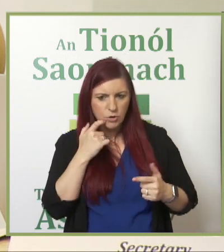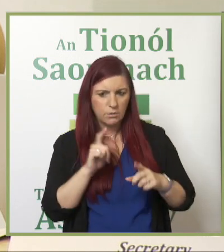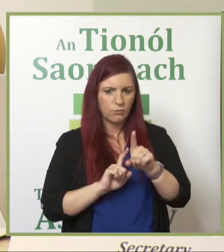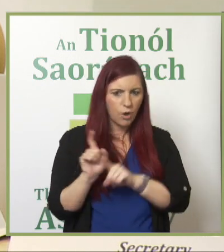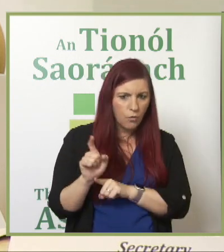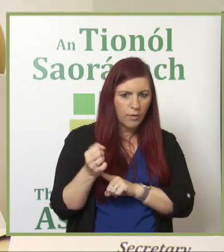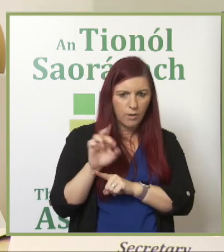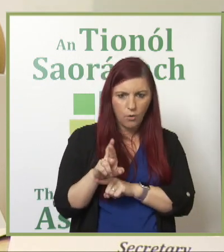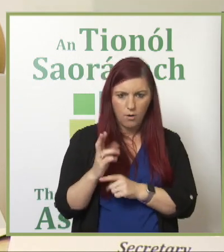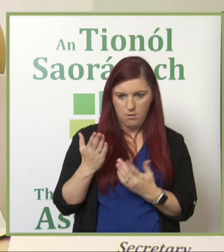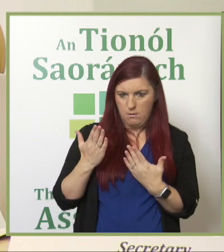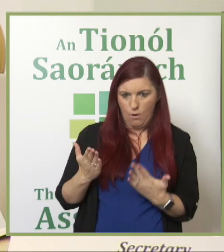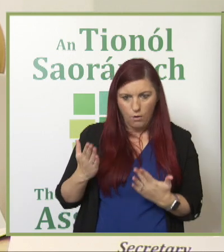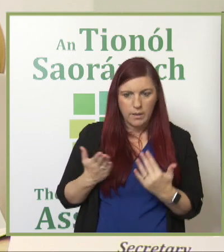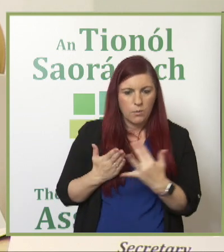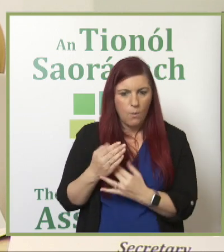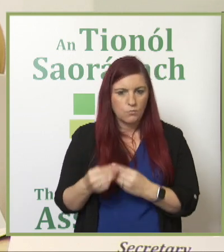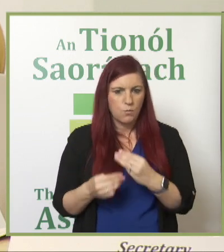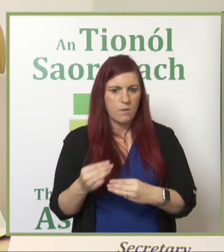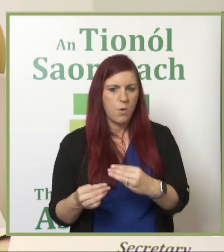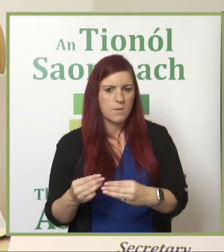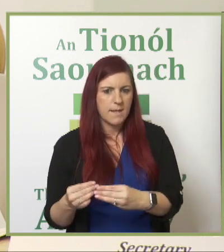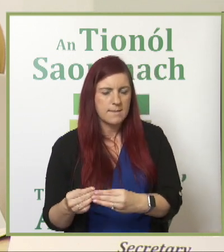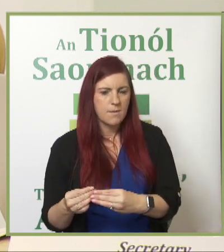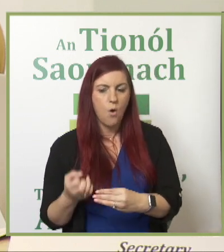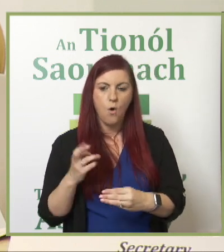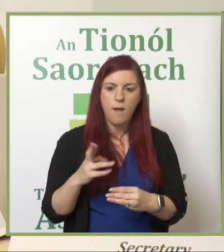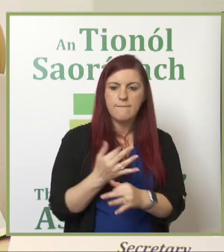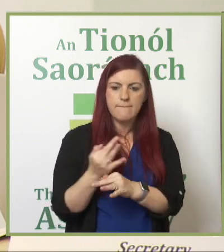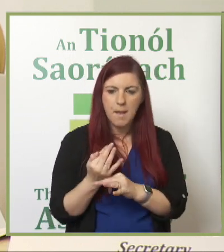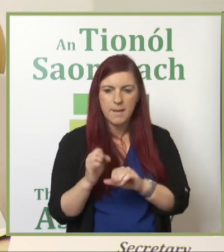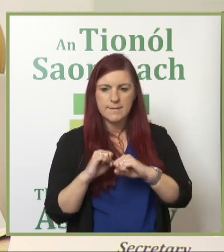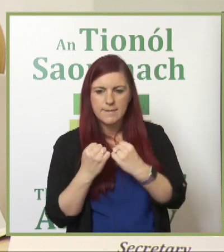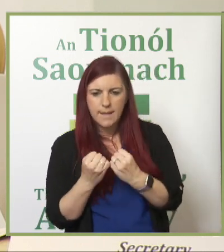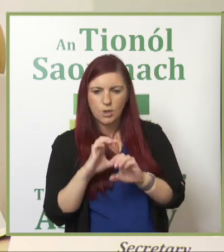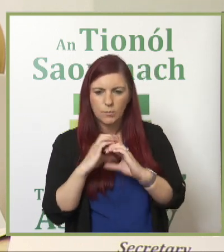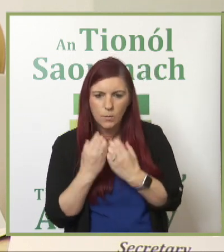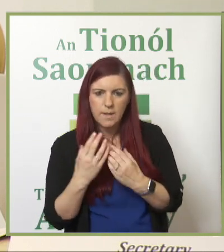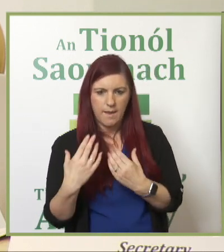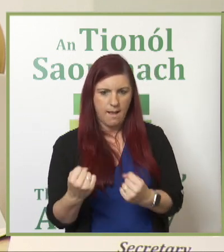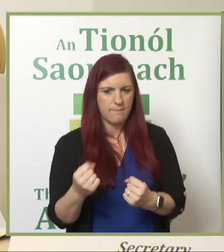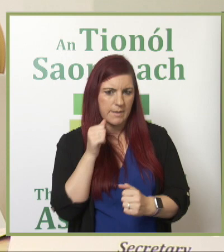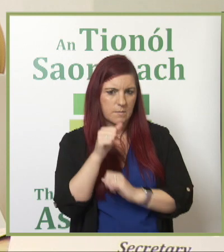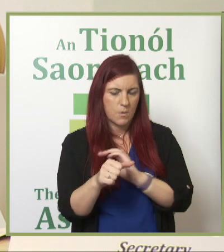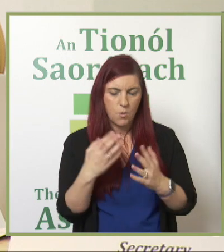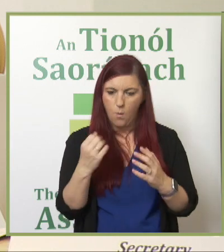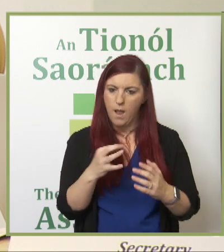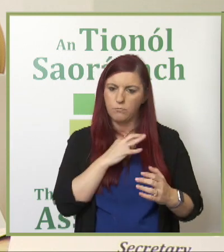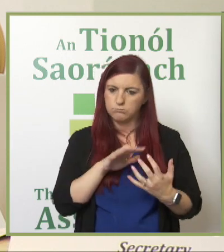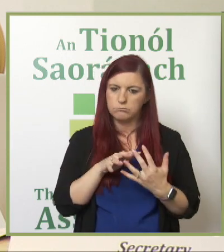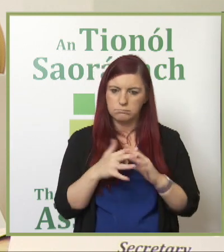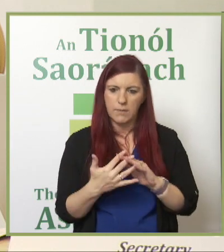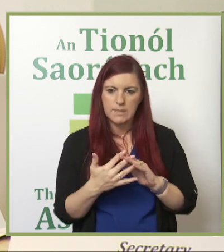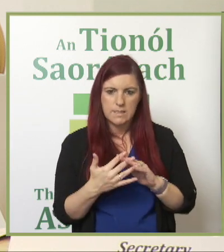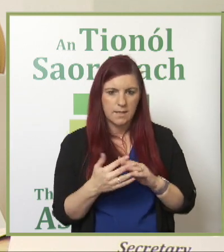indeed currently have experience of people and themselves in terms of drug use. So we've got a good group here